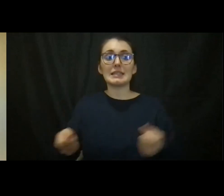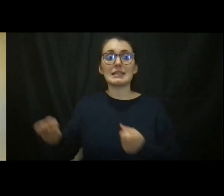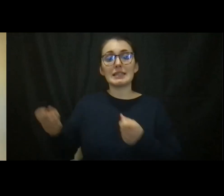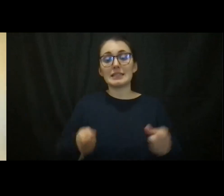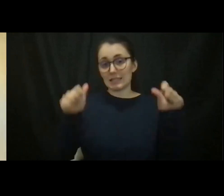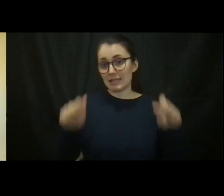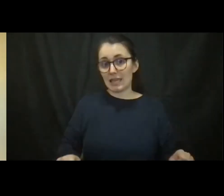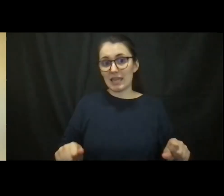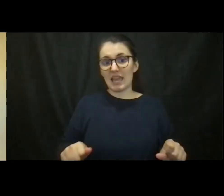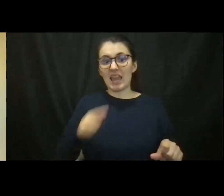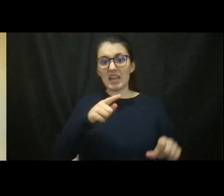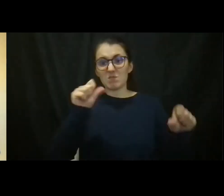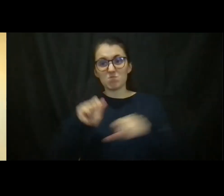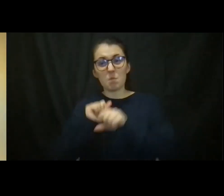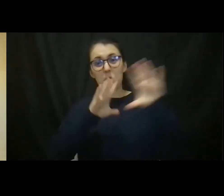stone and wood.